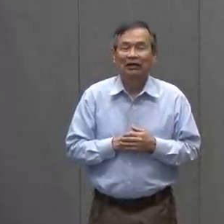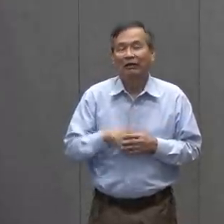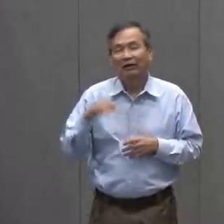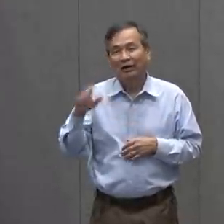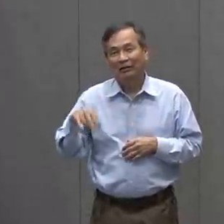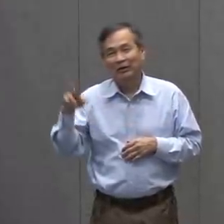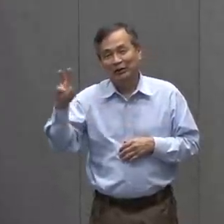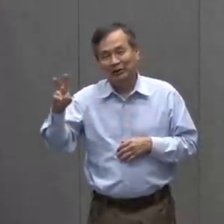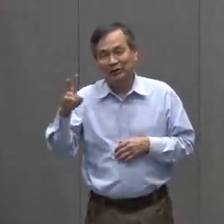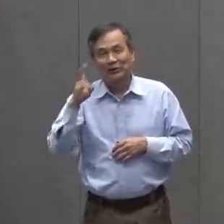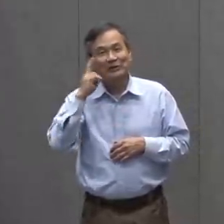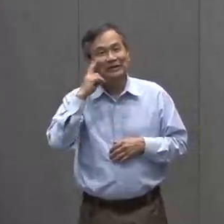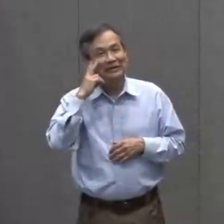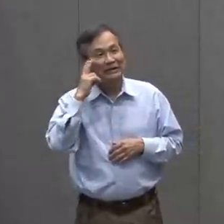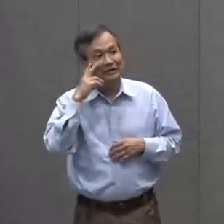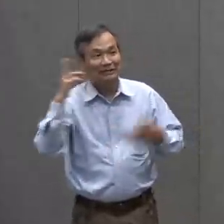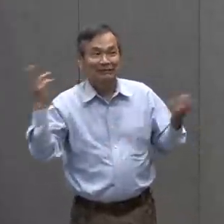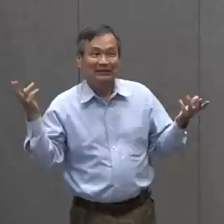luck for me.